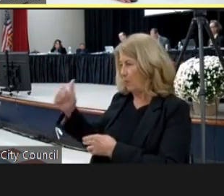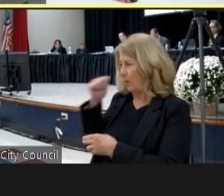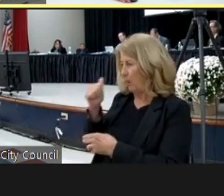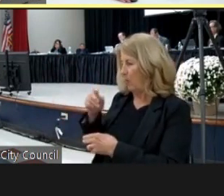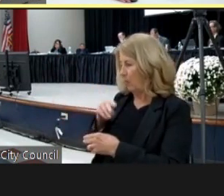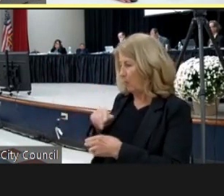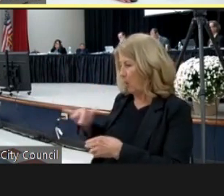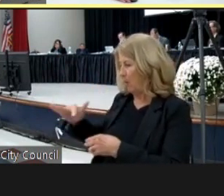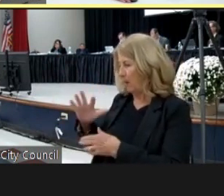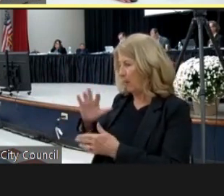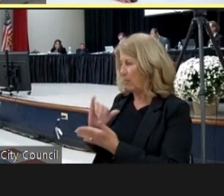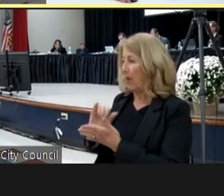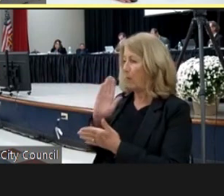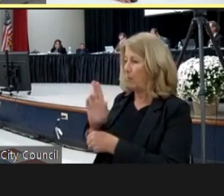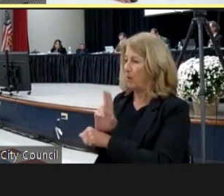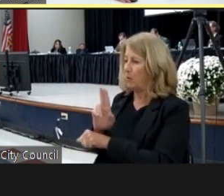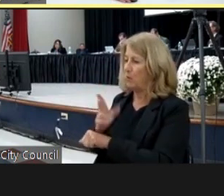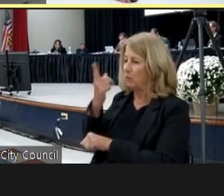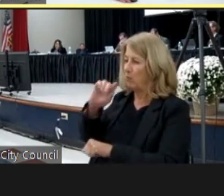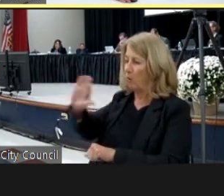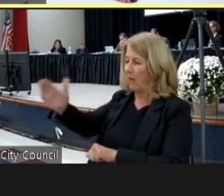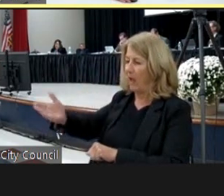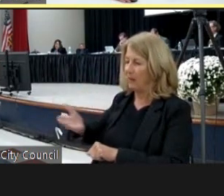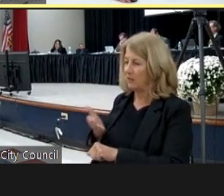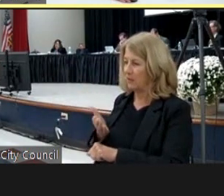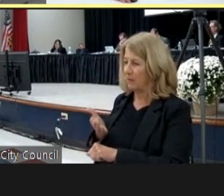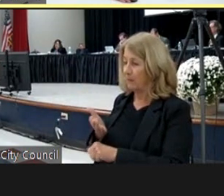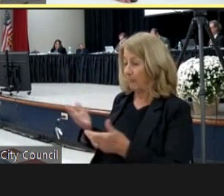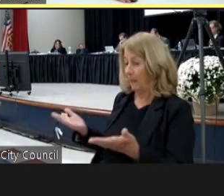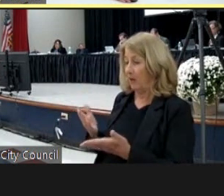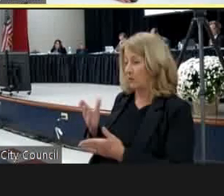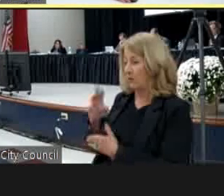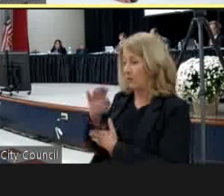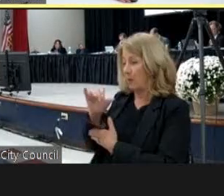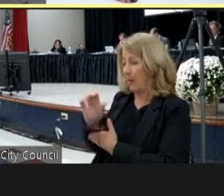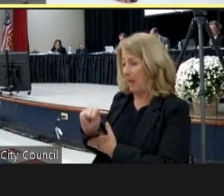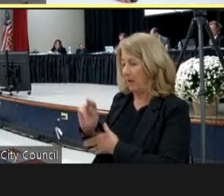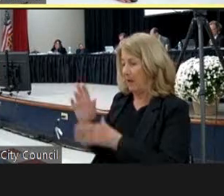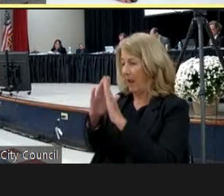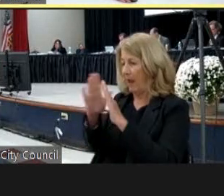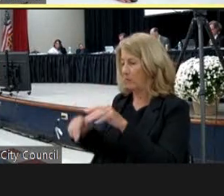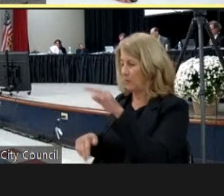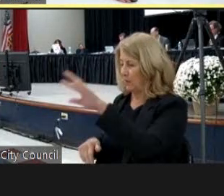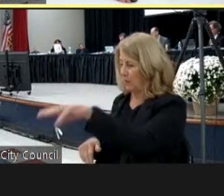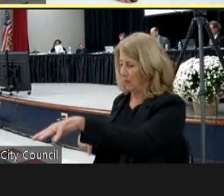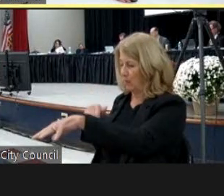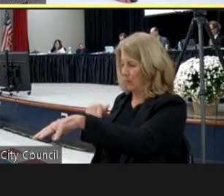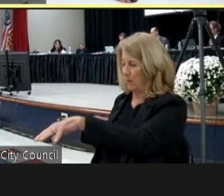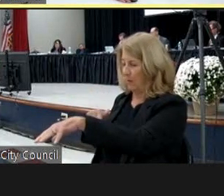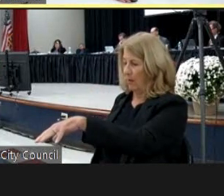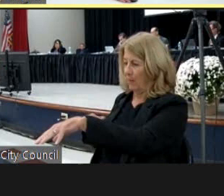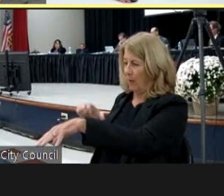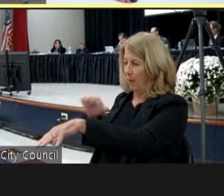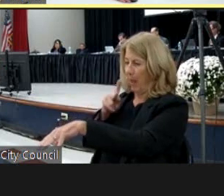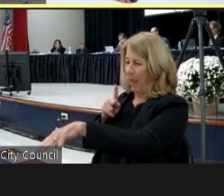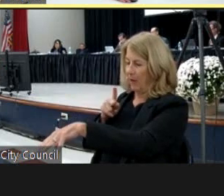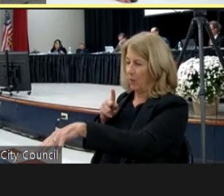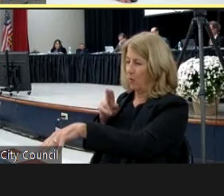be used for guests. Here's the main house, and then the back unit that they want